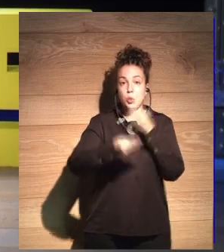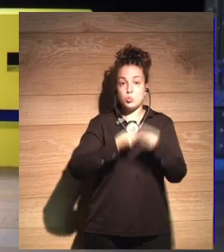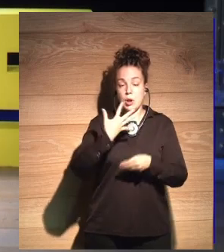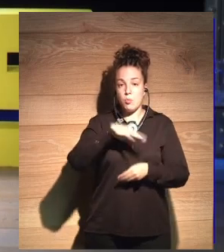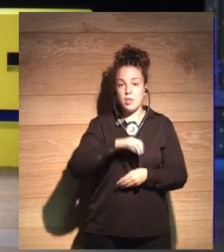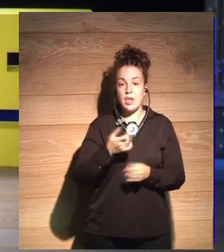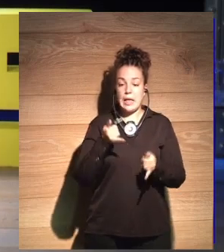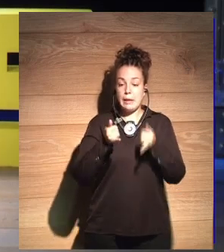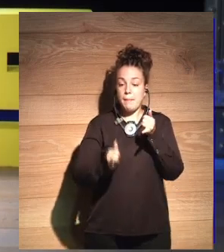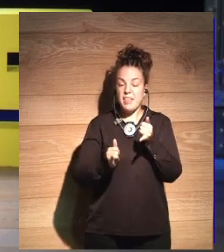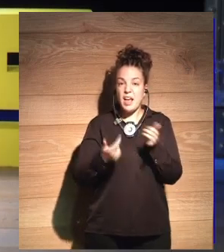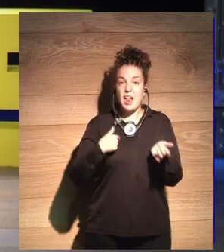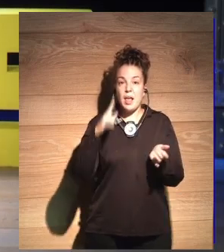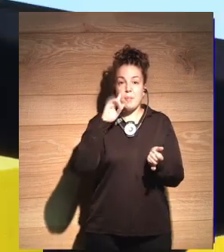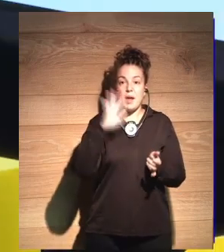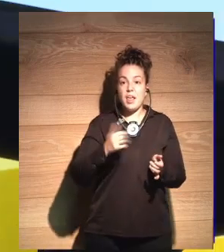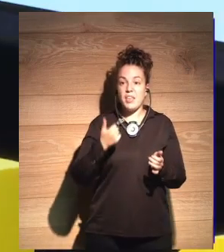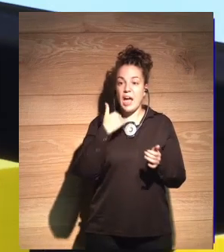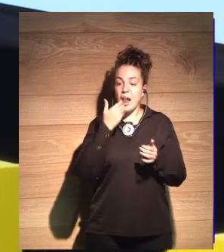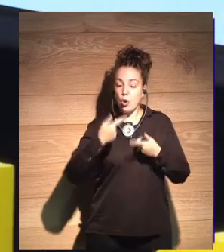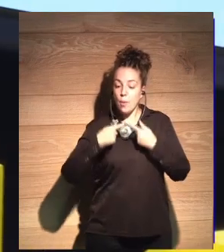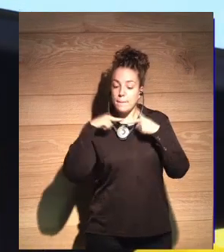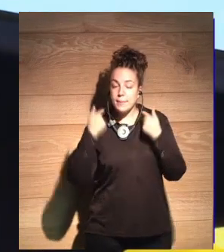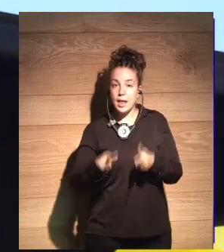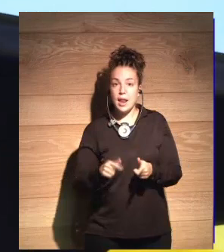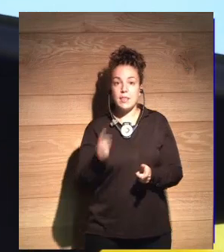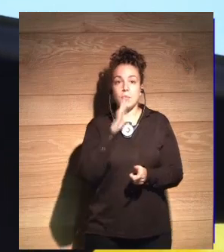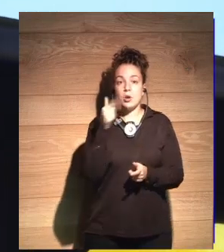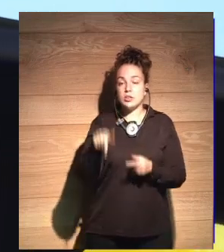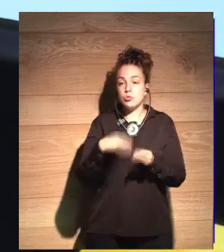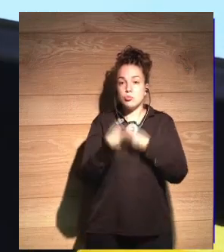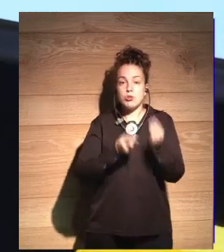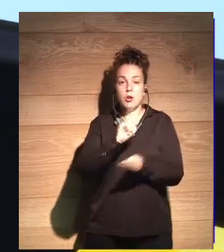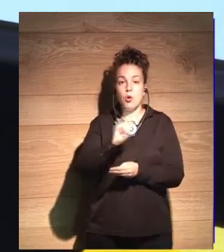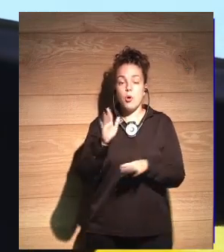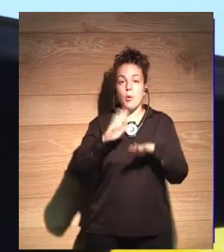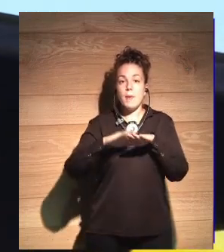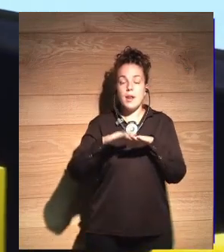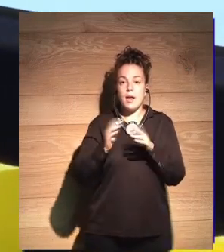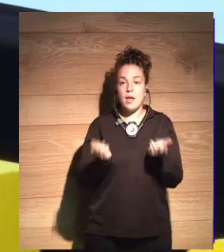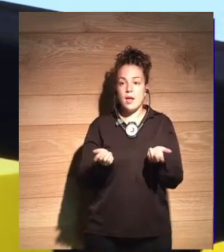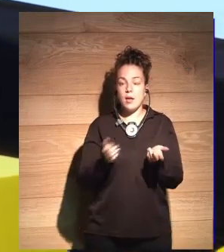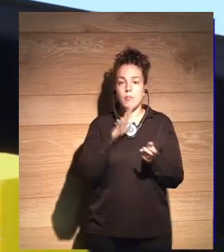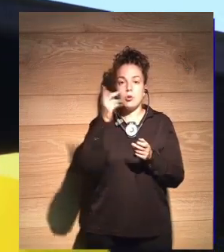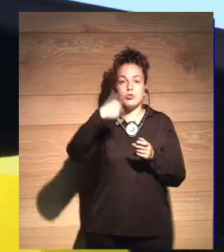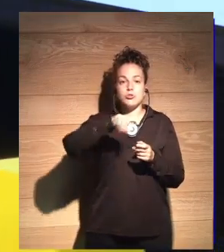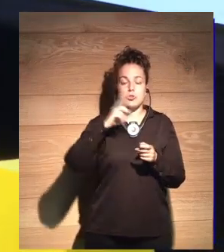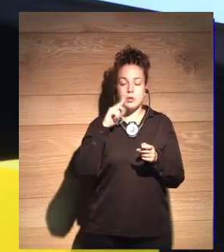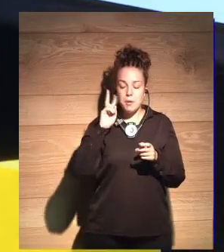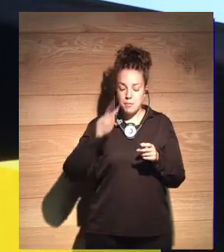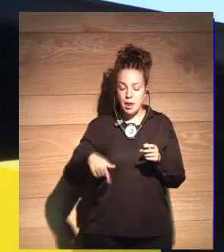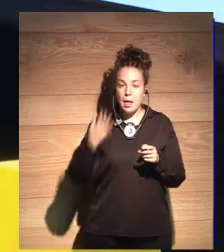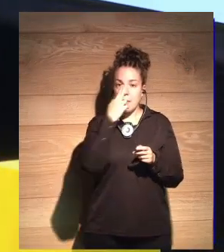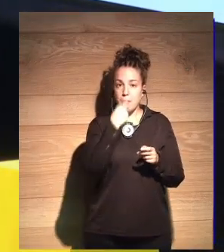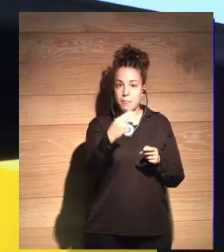don't have to look at your feet to use a foot pedal. But now you have to look at everything. Everything is requiring all of your attention.